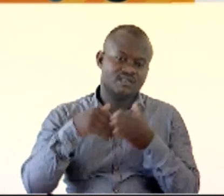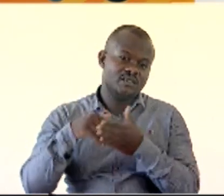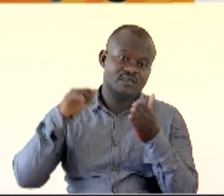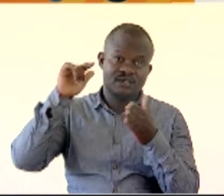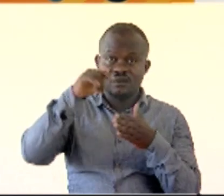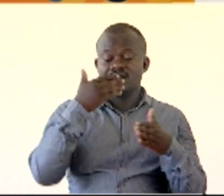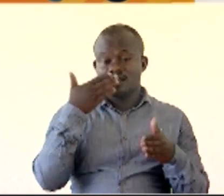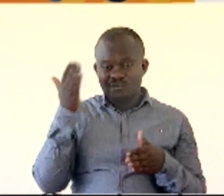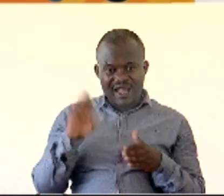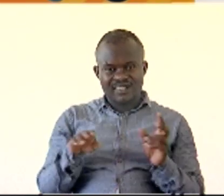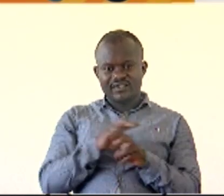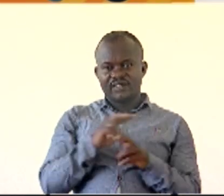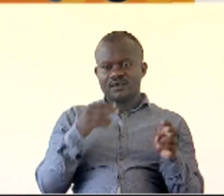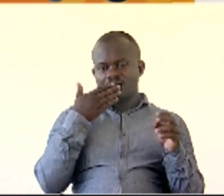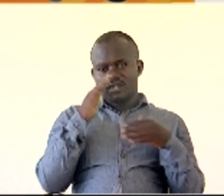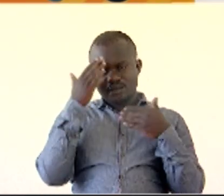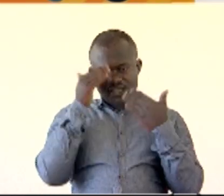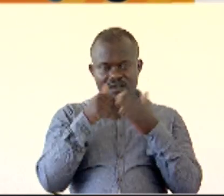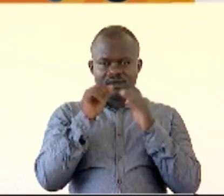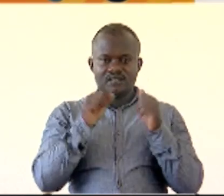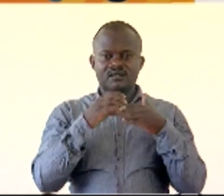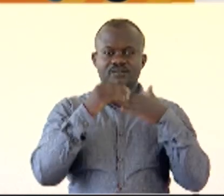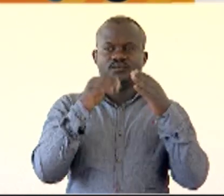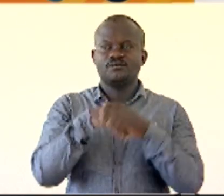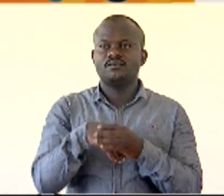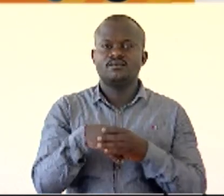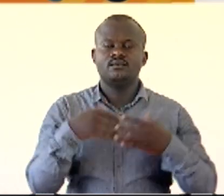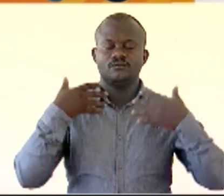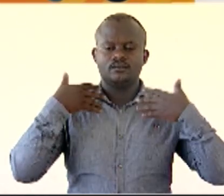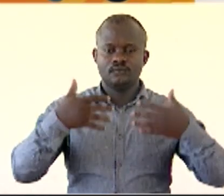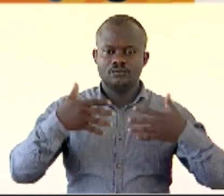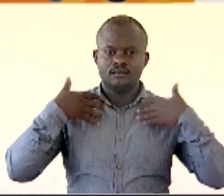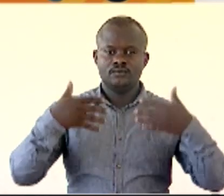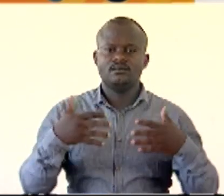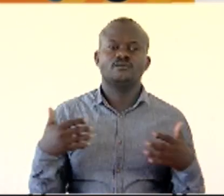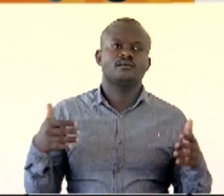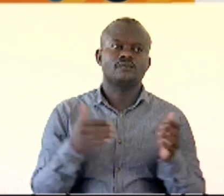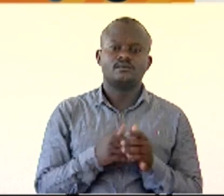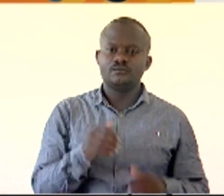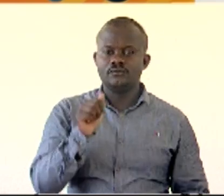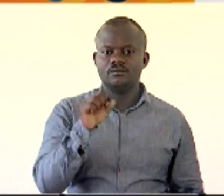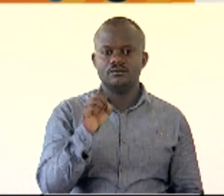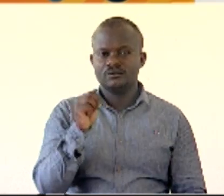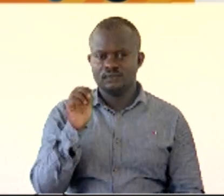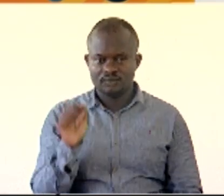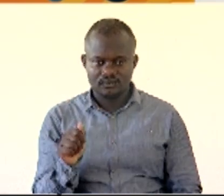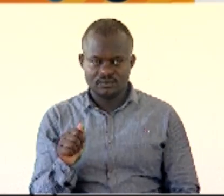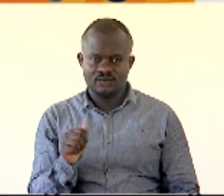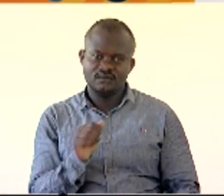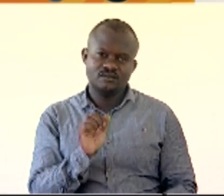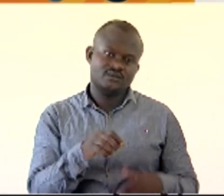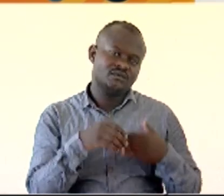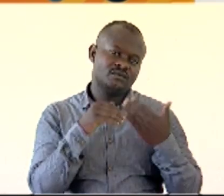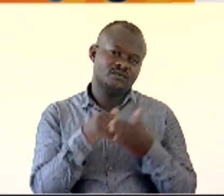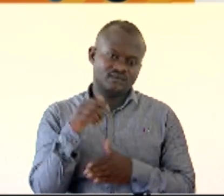very dangerous because it can lead to respiratory diseases like asthma. It can lead